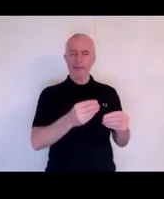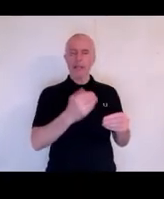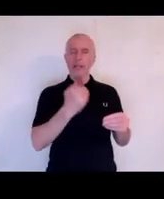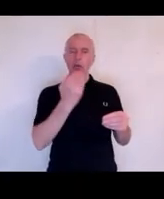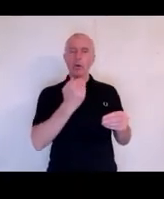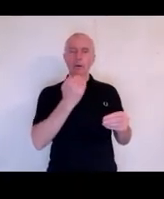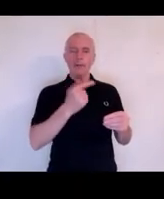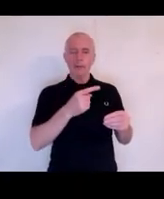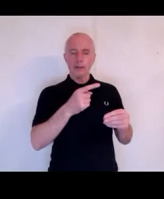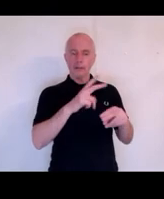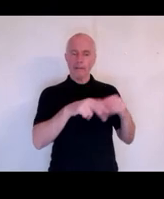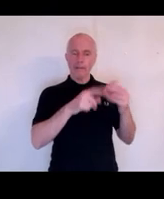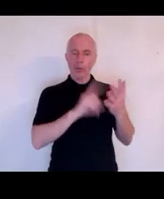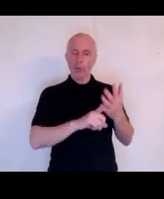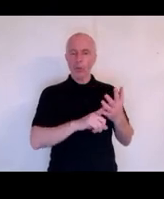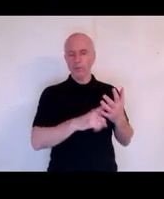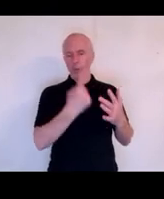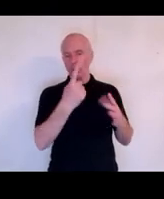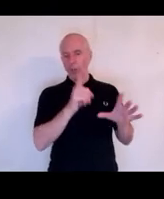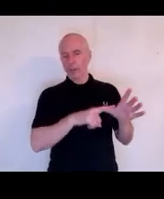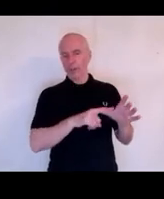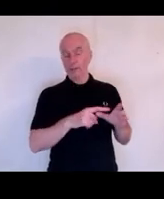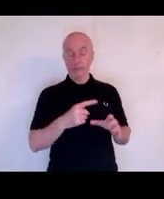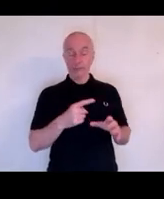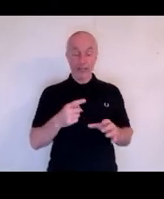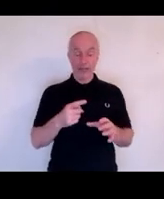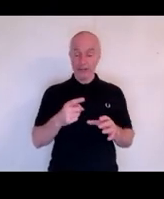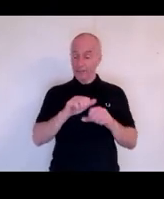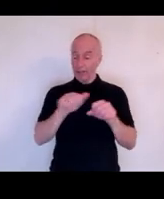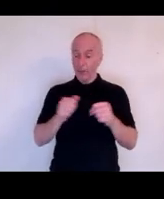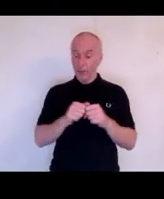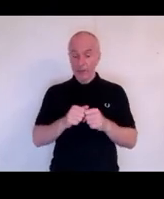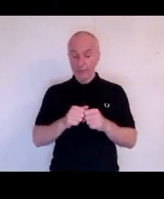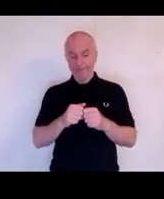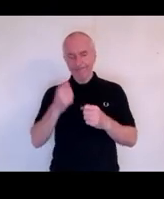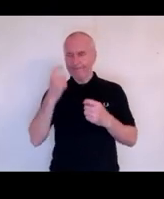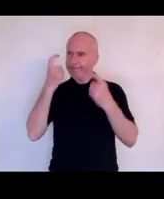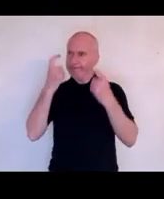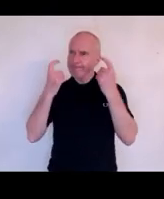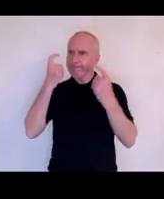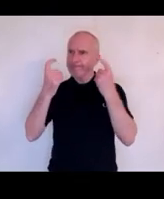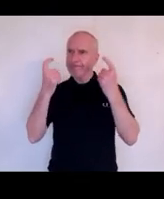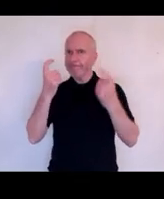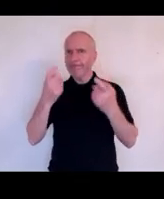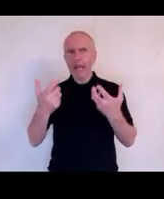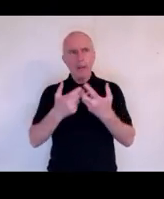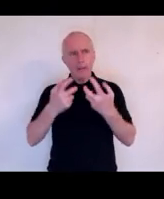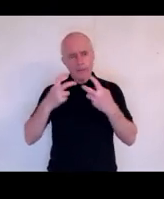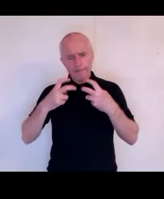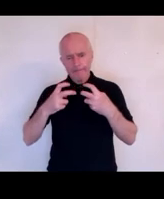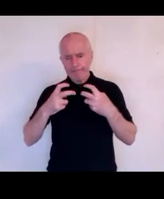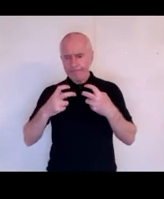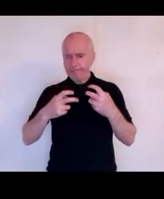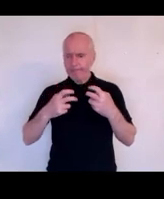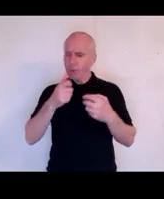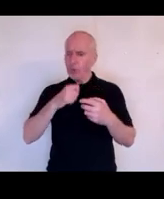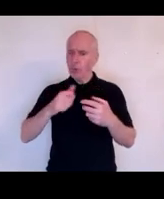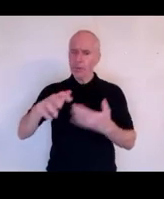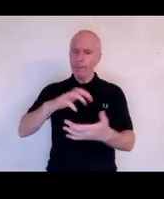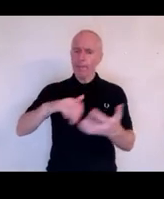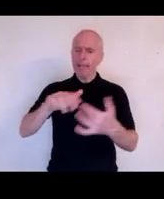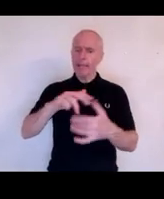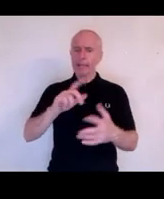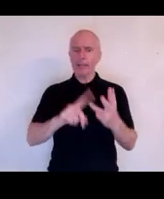And that's that's the challenges we're looking at now with research into the mixed oxide fuels. But for the current